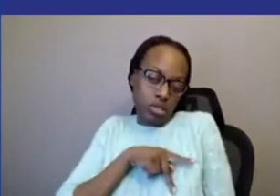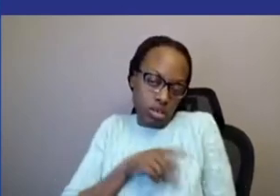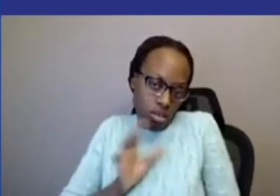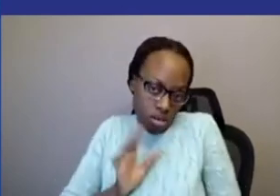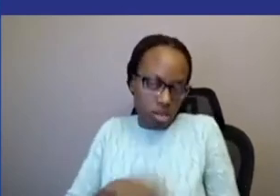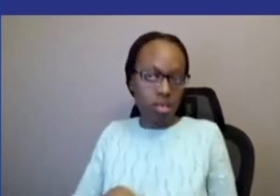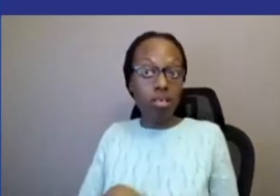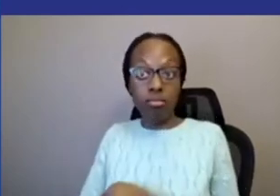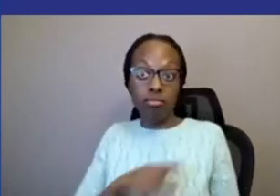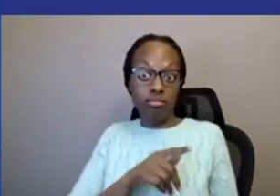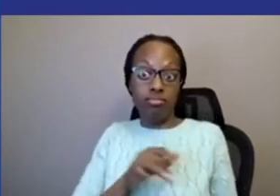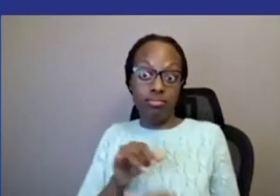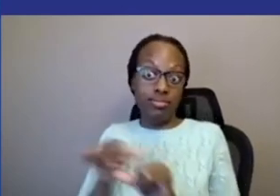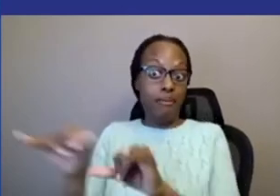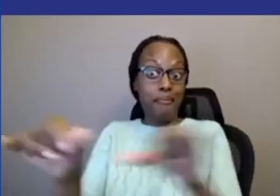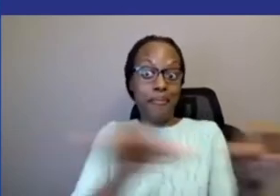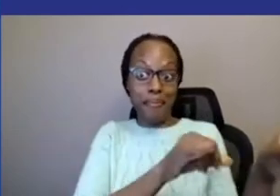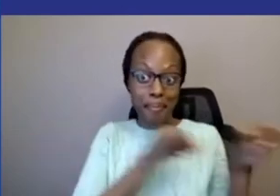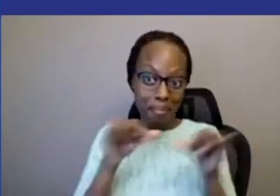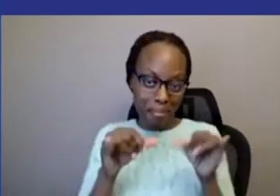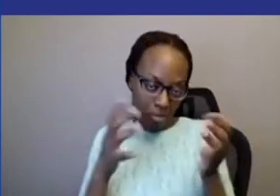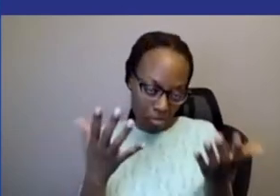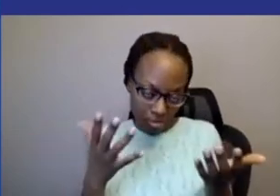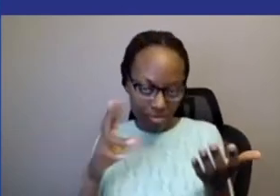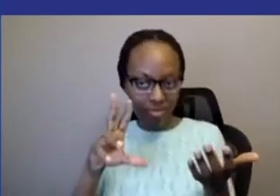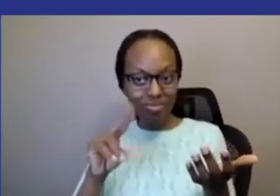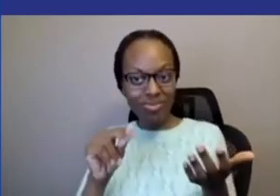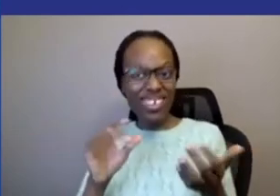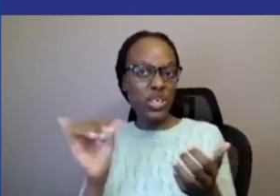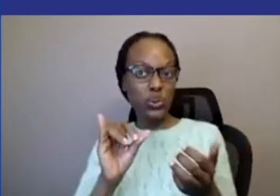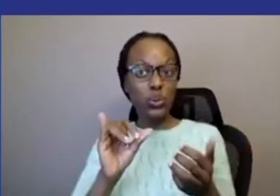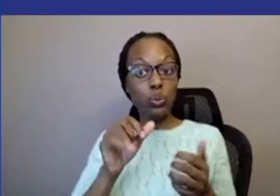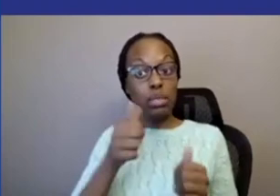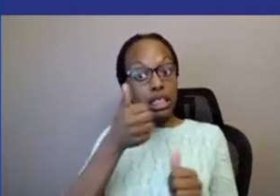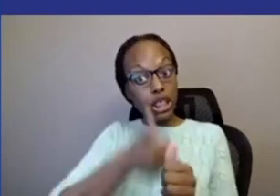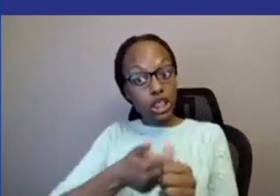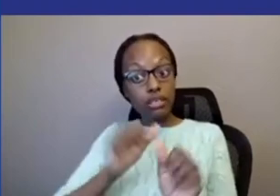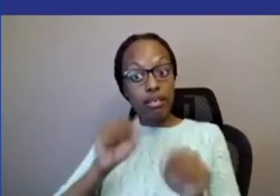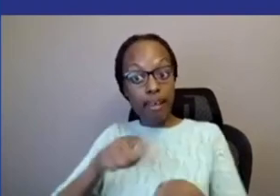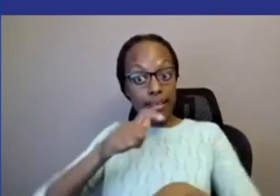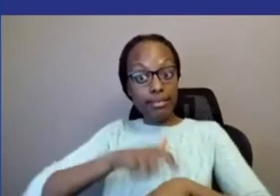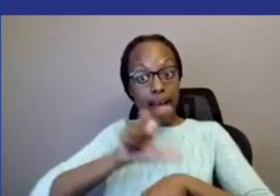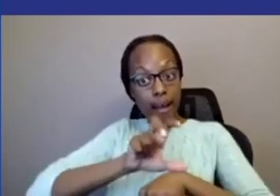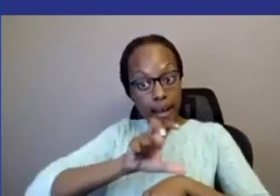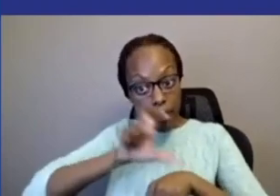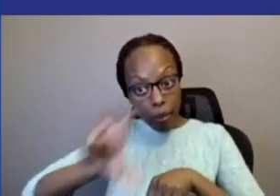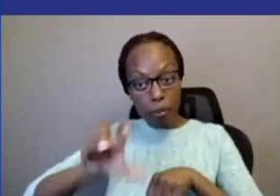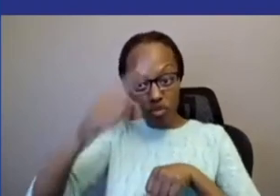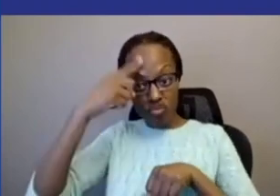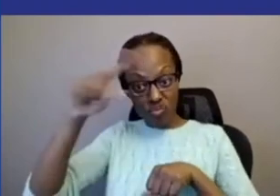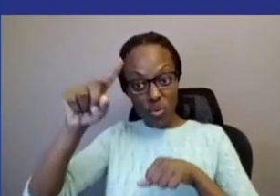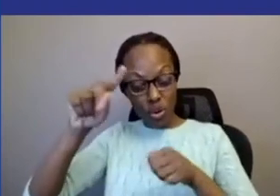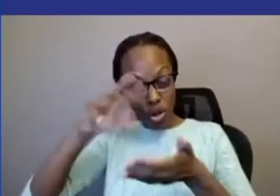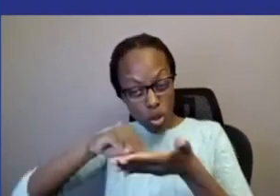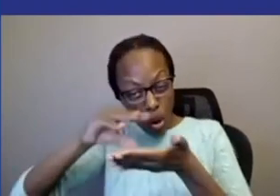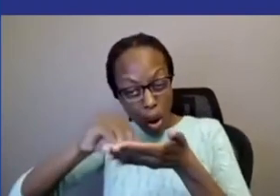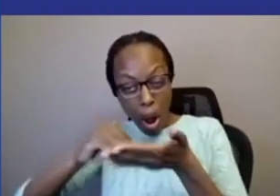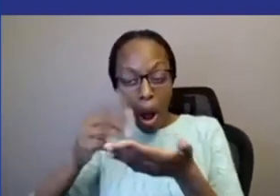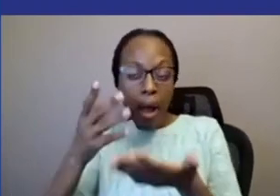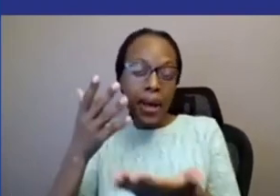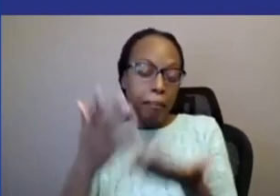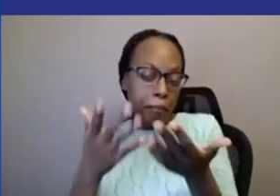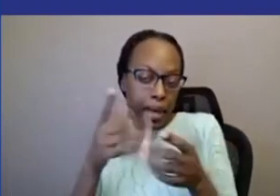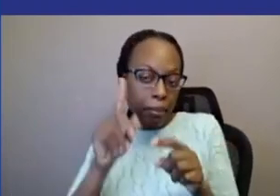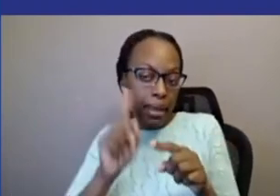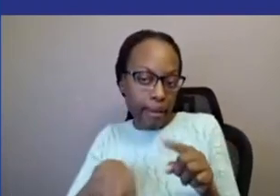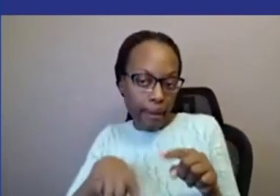obviously personality, and that may not be on everyone's time frame depending on what that project is. Now, if it was